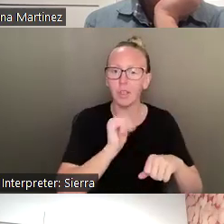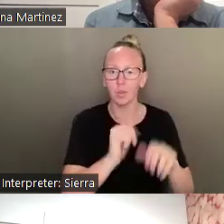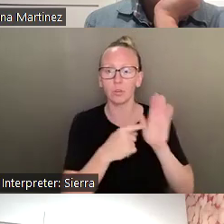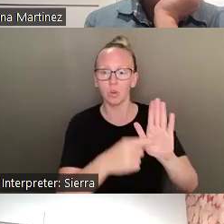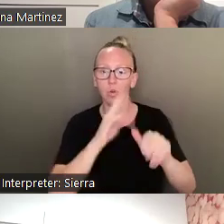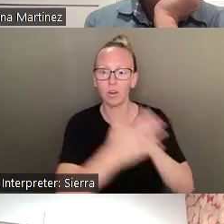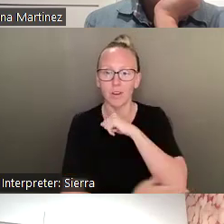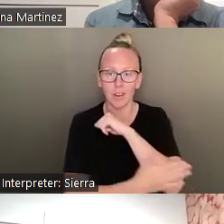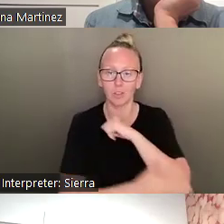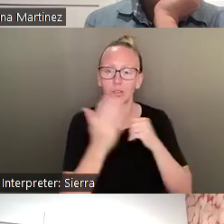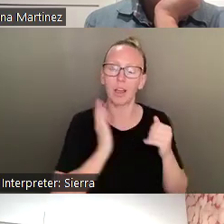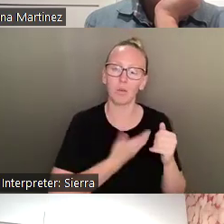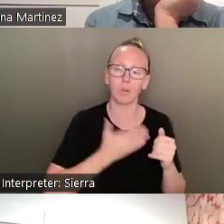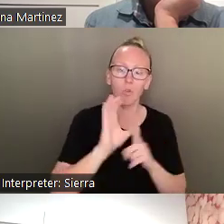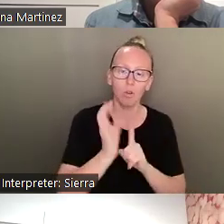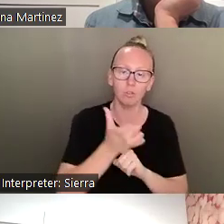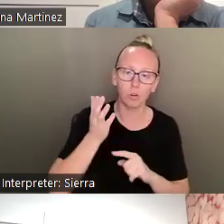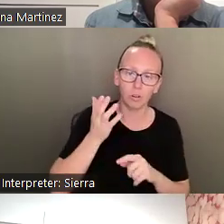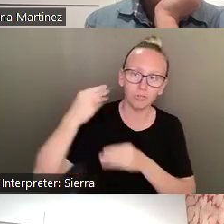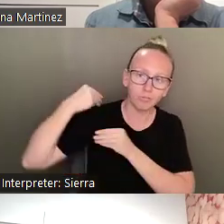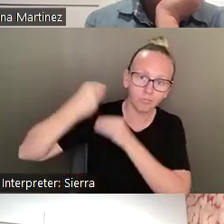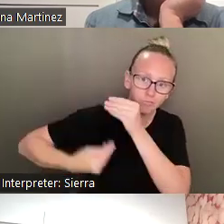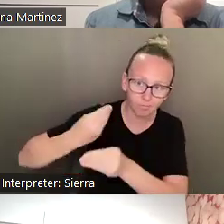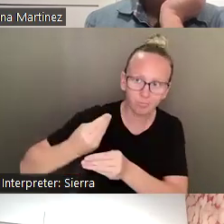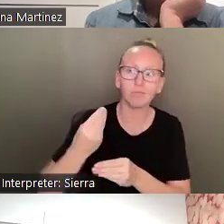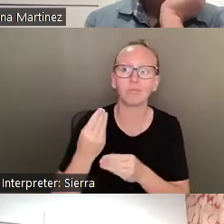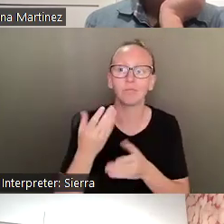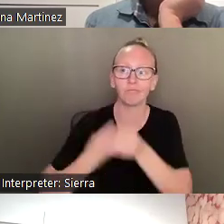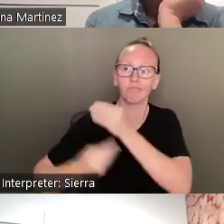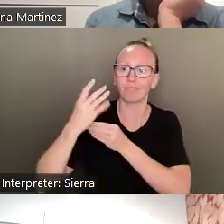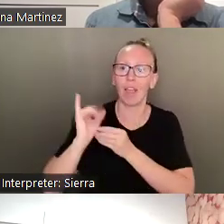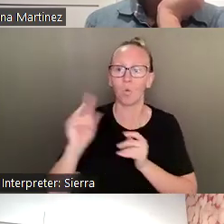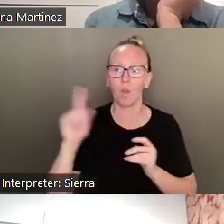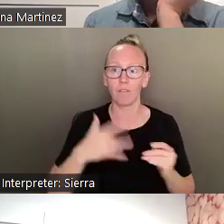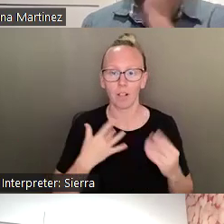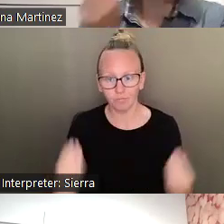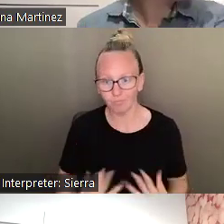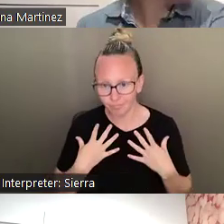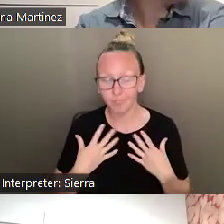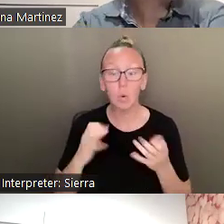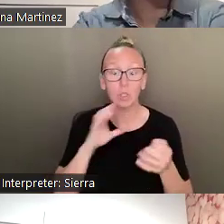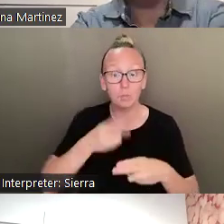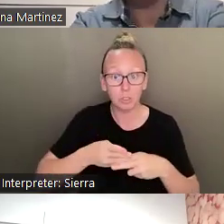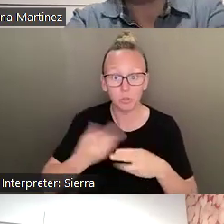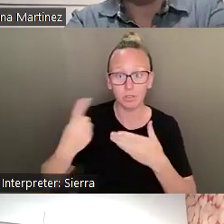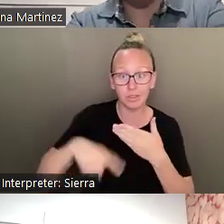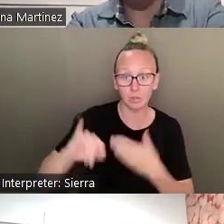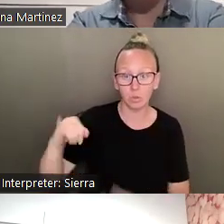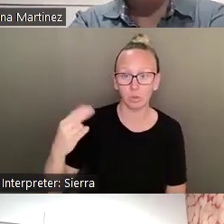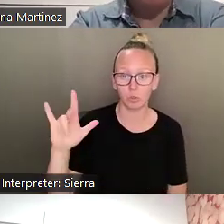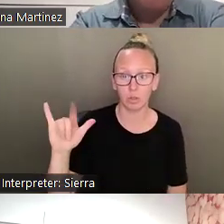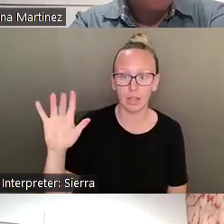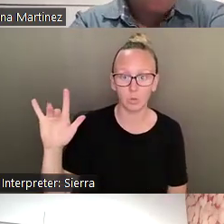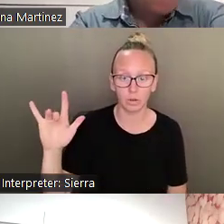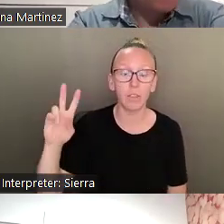and enduring source of inspiration. And I want to mention that next week on July 25th, Valerie